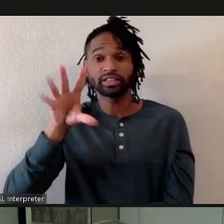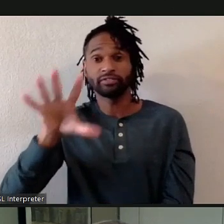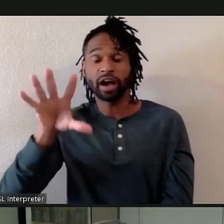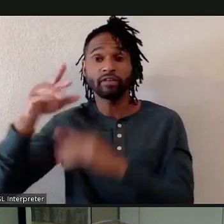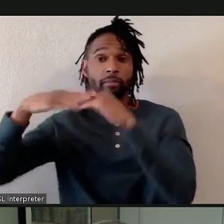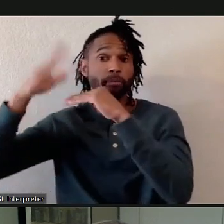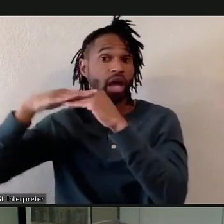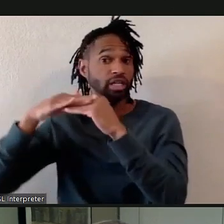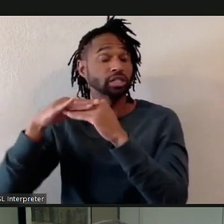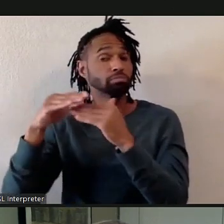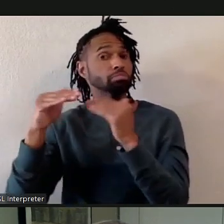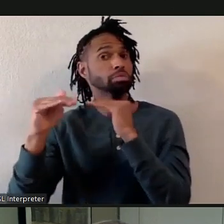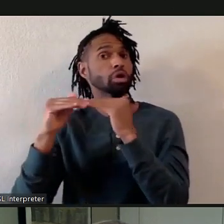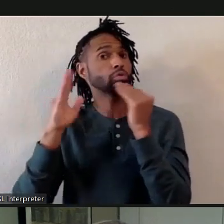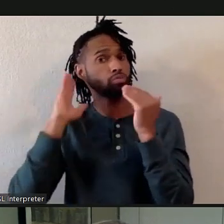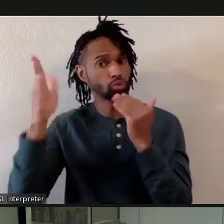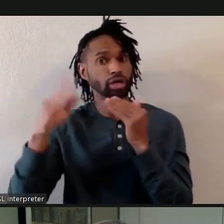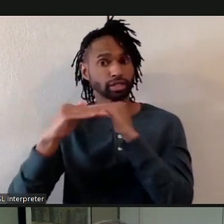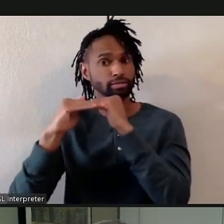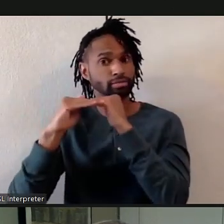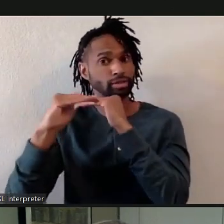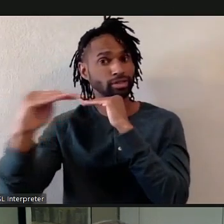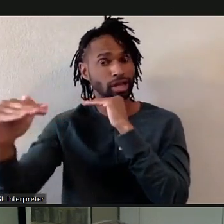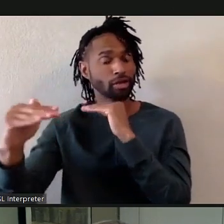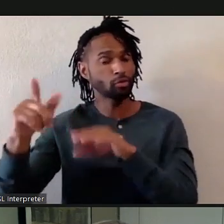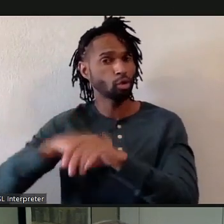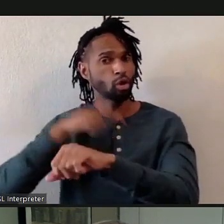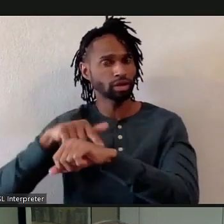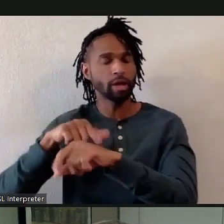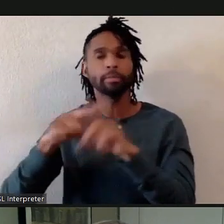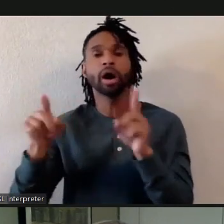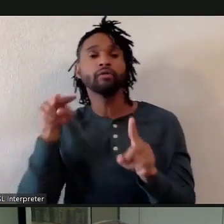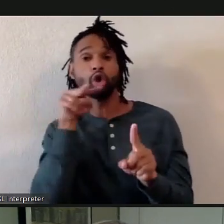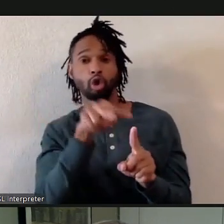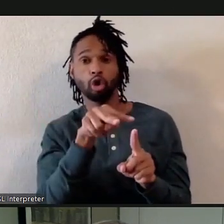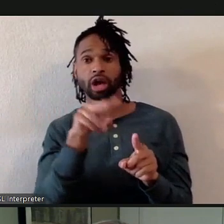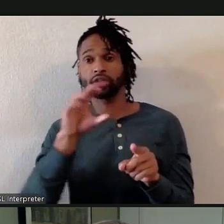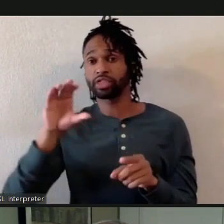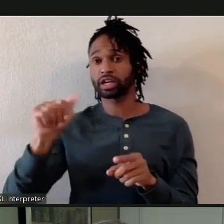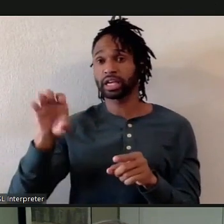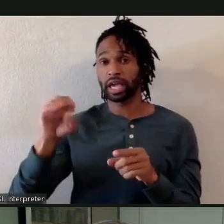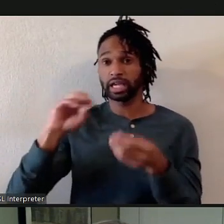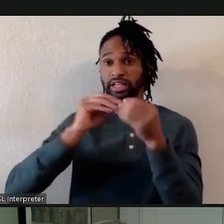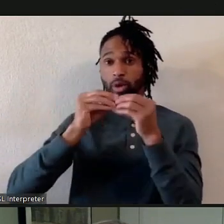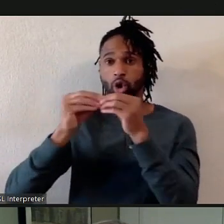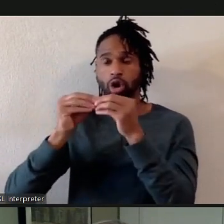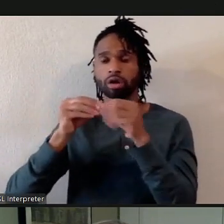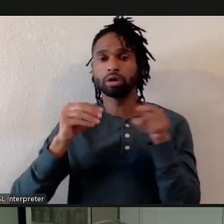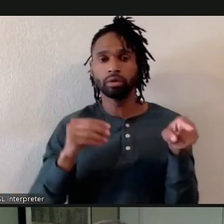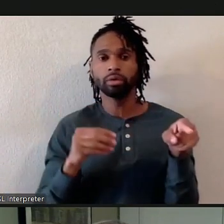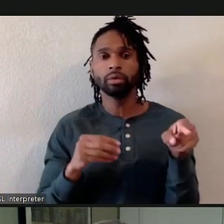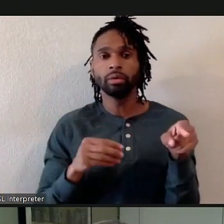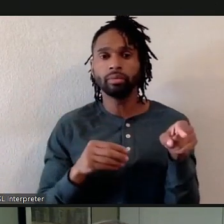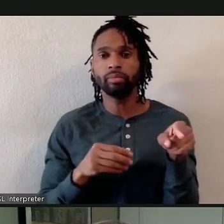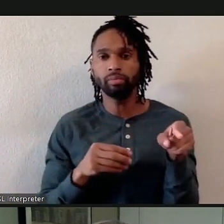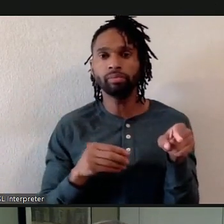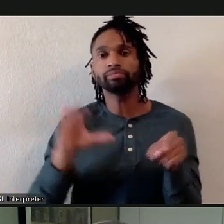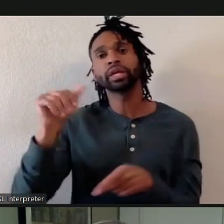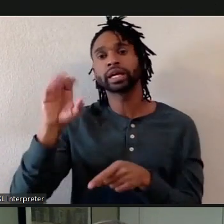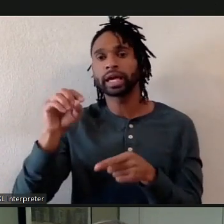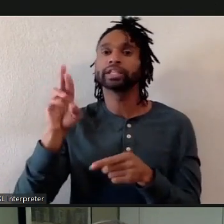for quite a while. If you look at the case counts, at the case rates at the